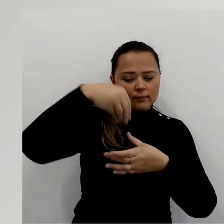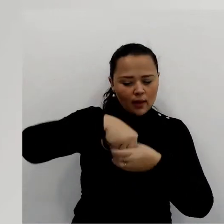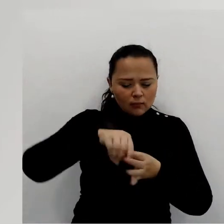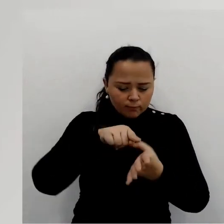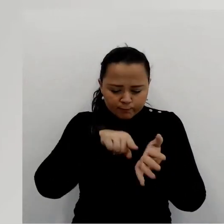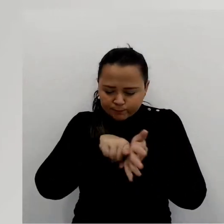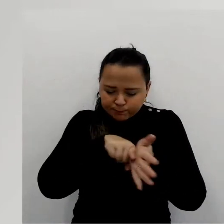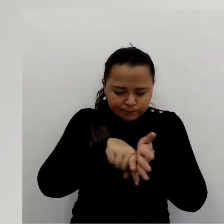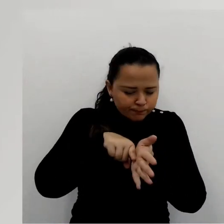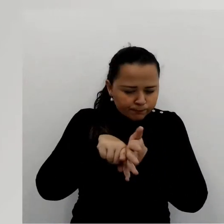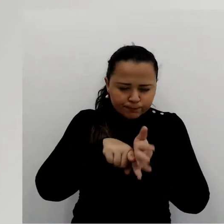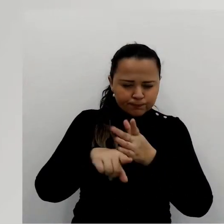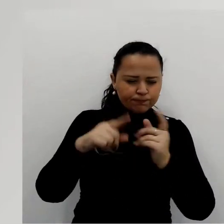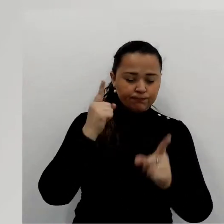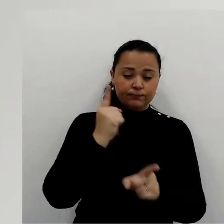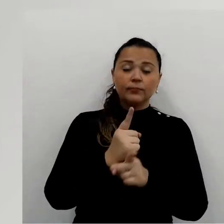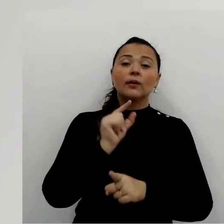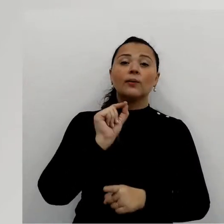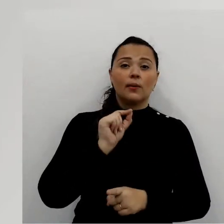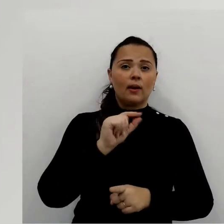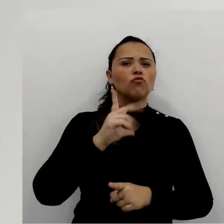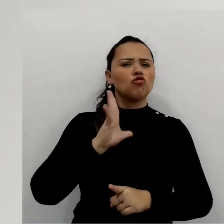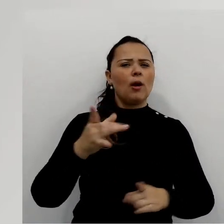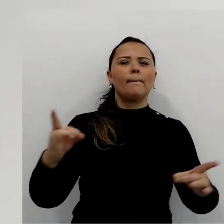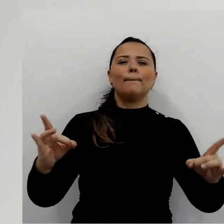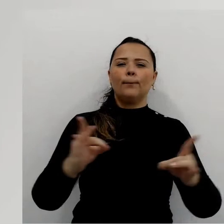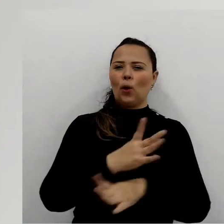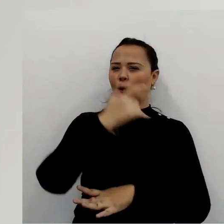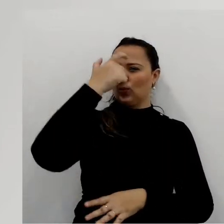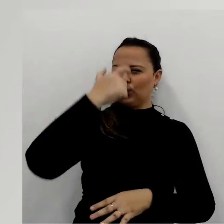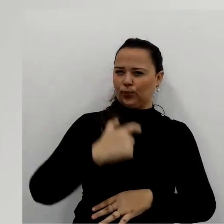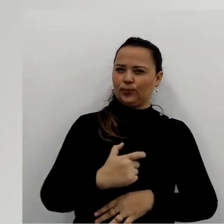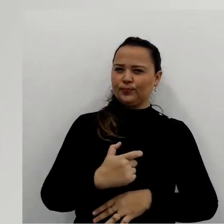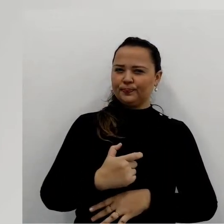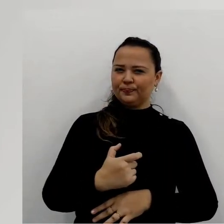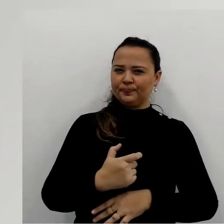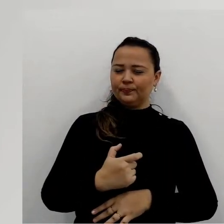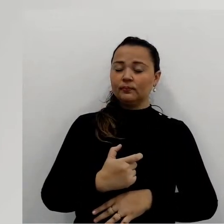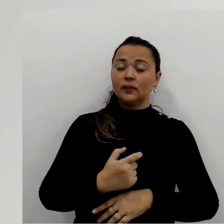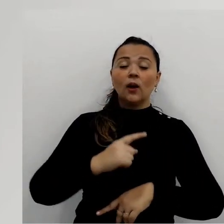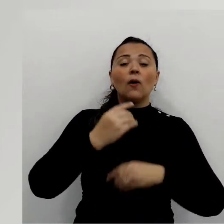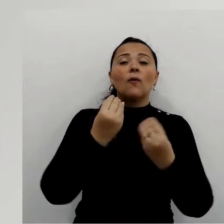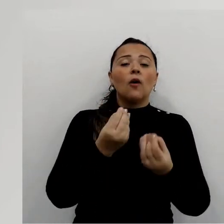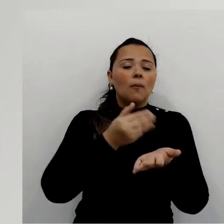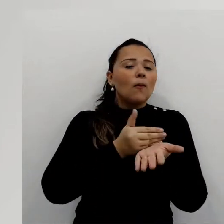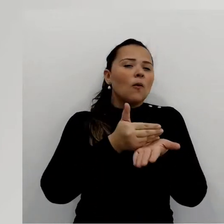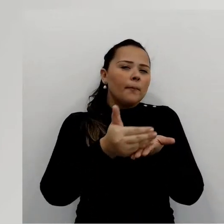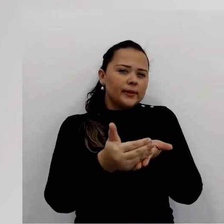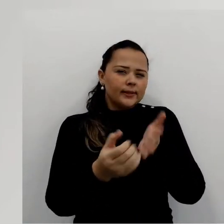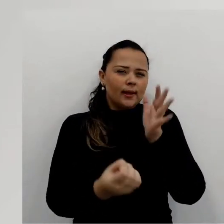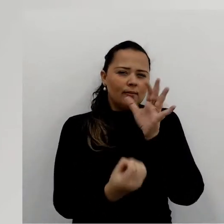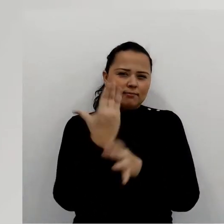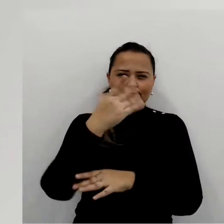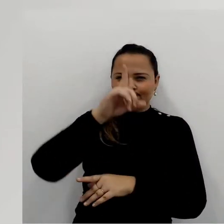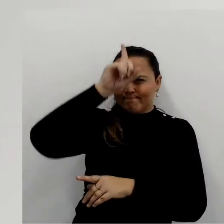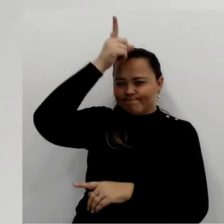you're prepared to begin to develop a more digitally